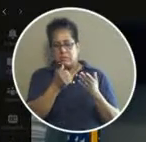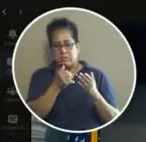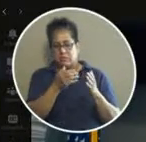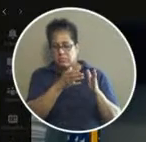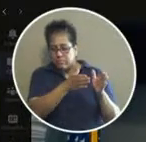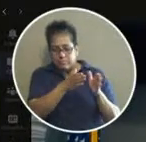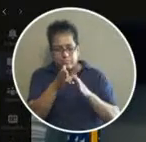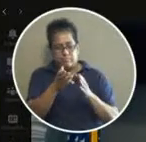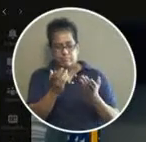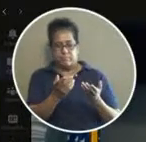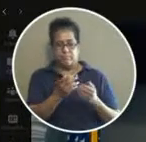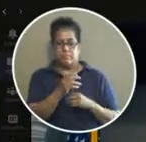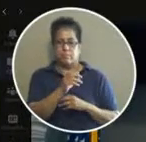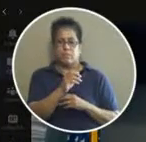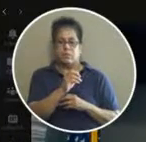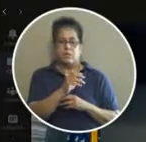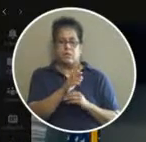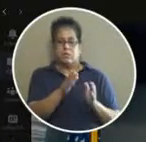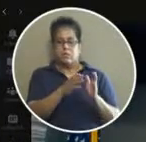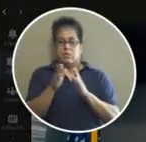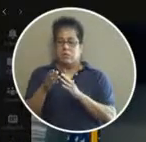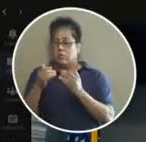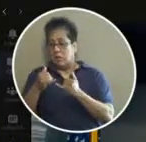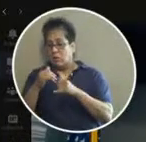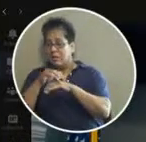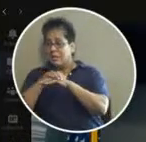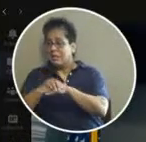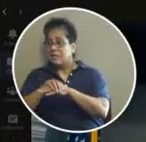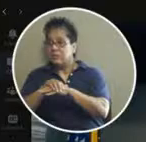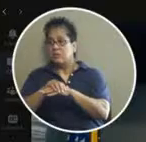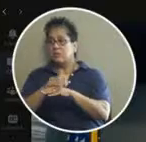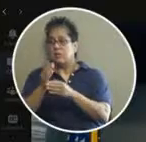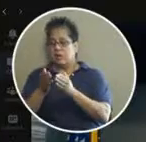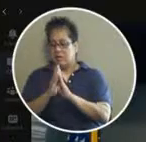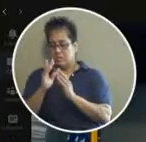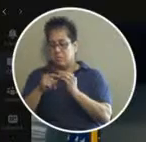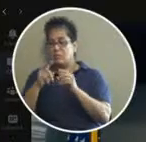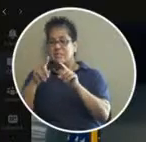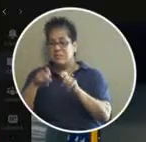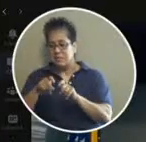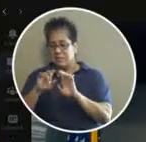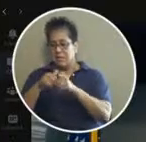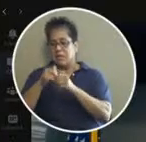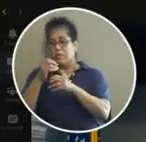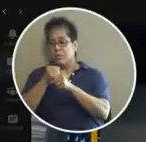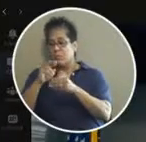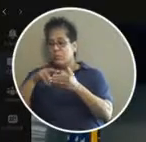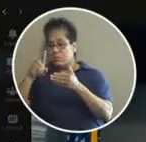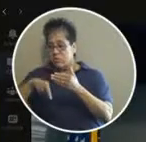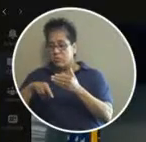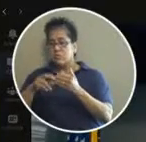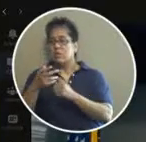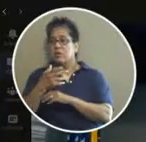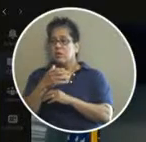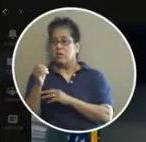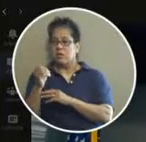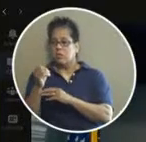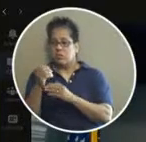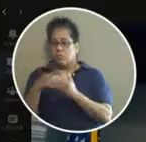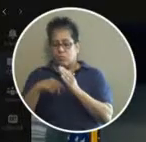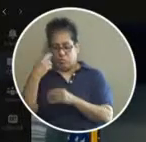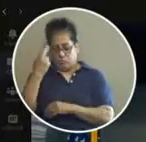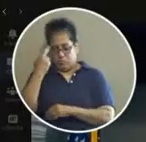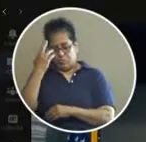tomar. And now in English, about the test, about how to get the result and what is the